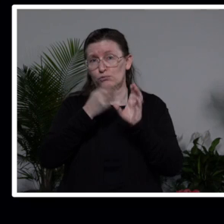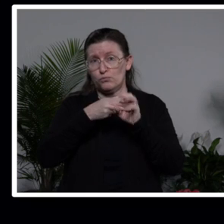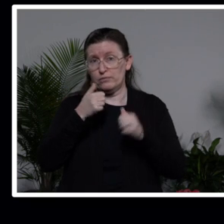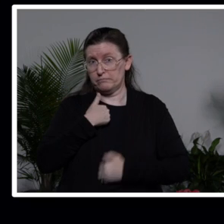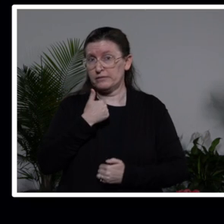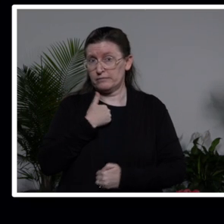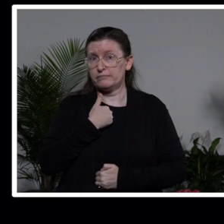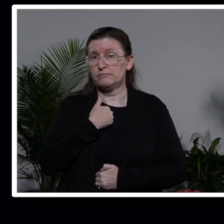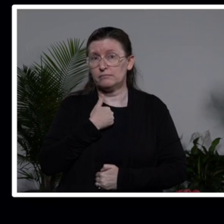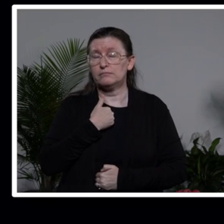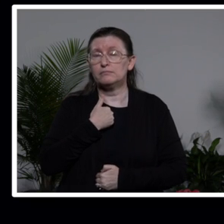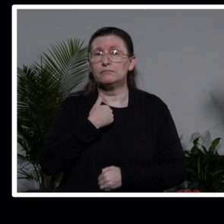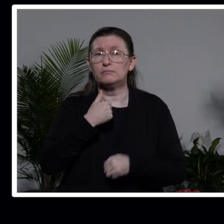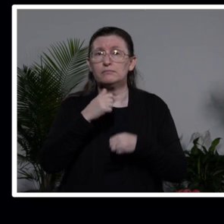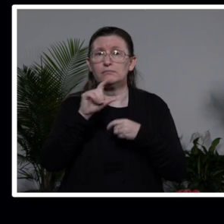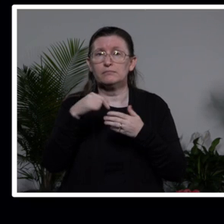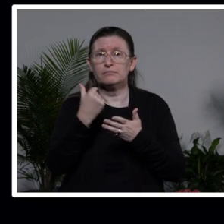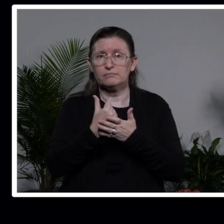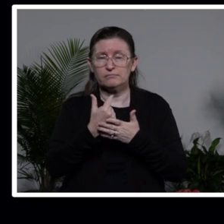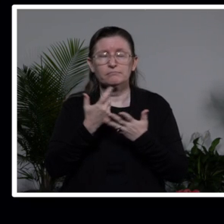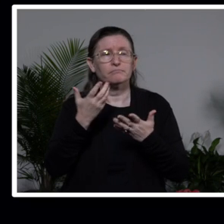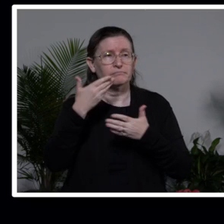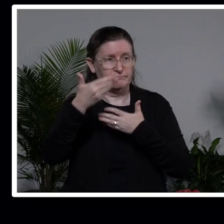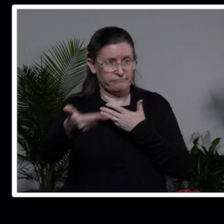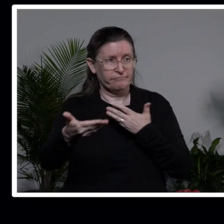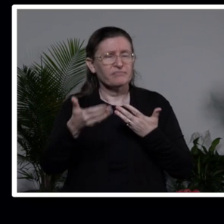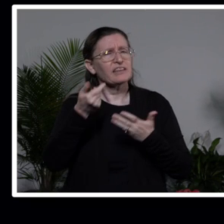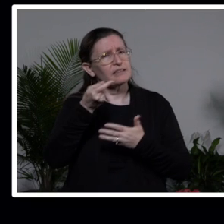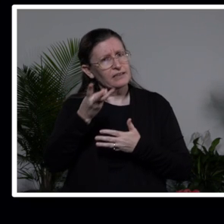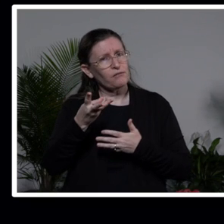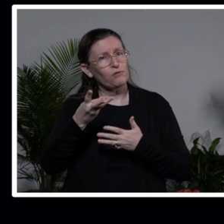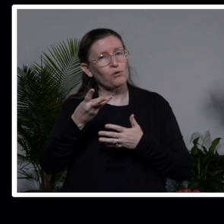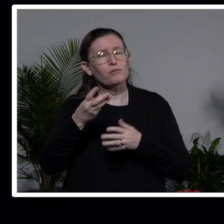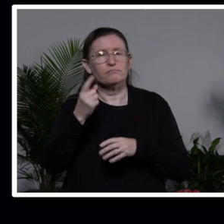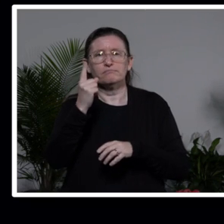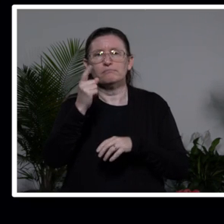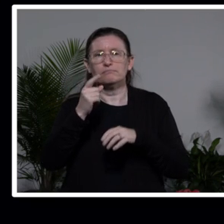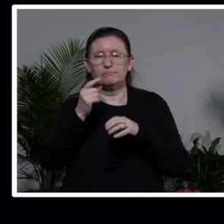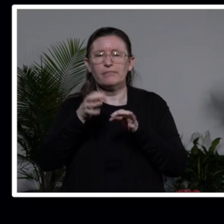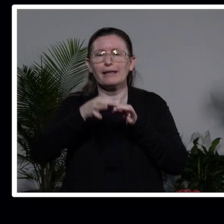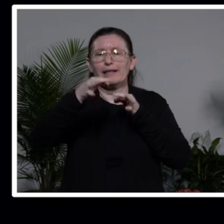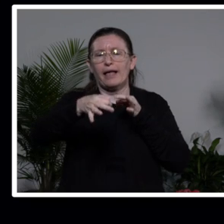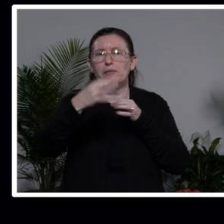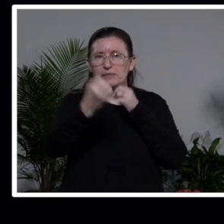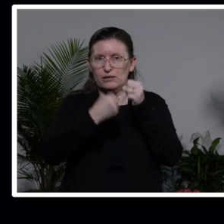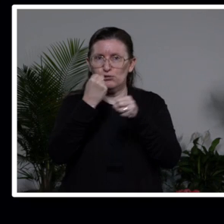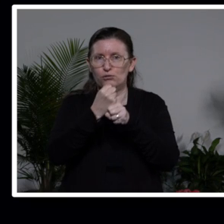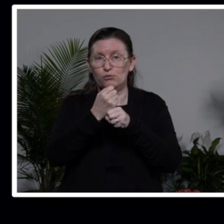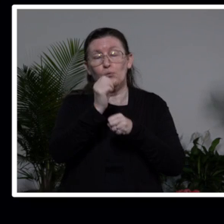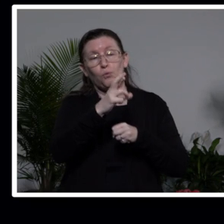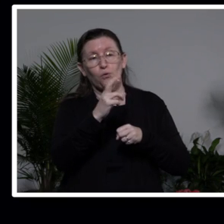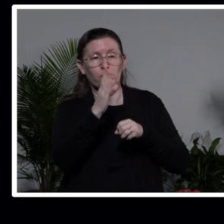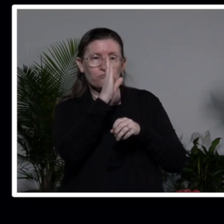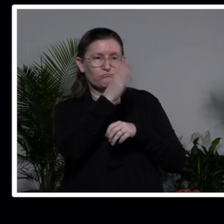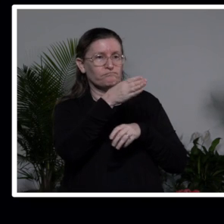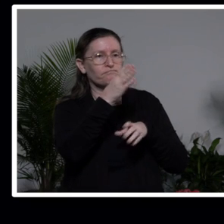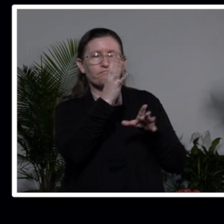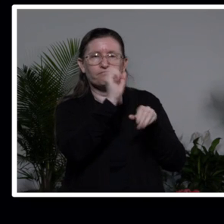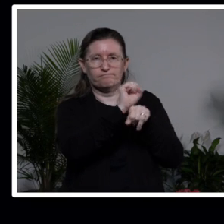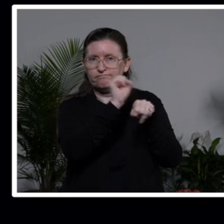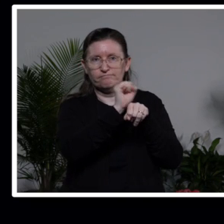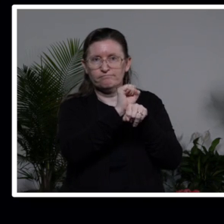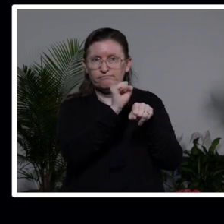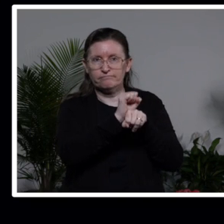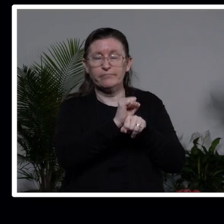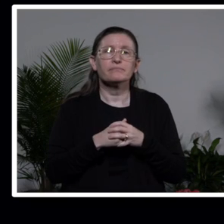branch of the military upon graduation. Several of our seniors are taking a gap year or will immediately enter the workforce.